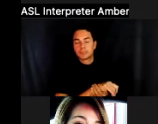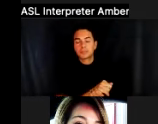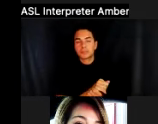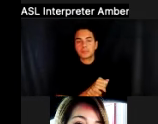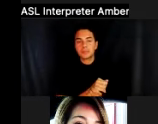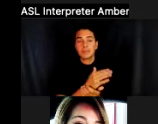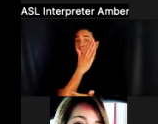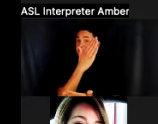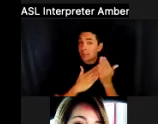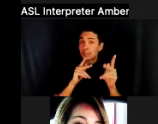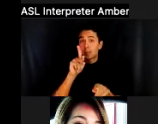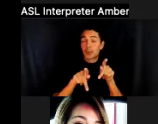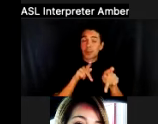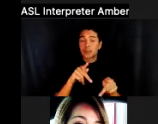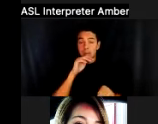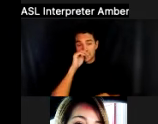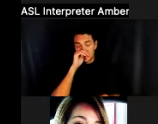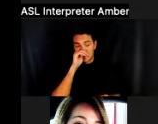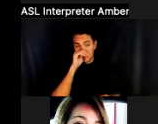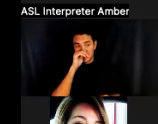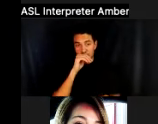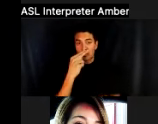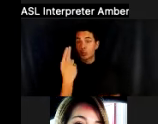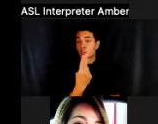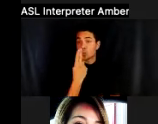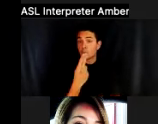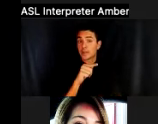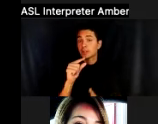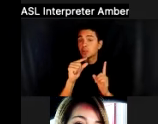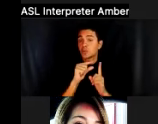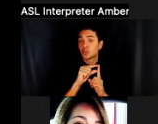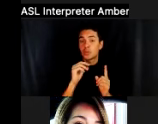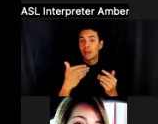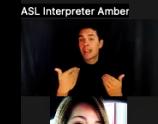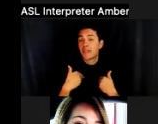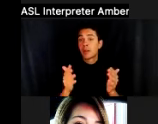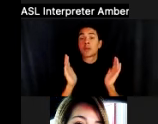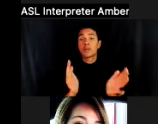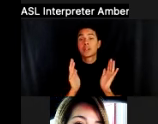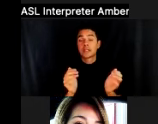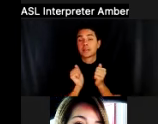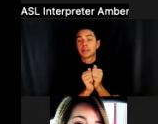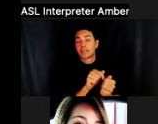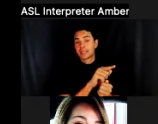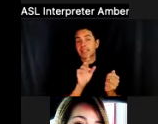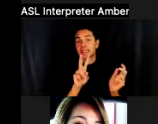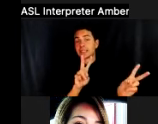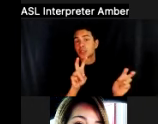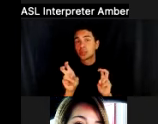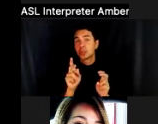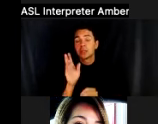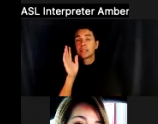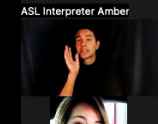some folks, you know, use of these terms, or having conversations about some of the issues that folks are